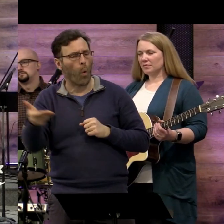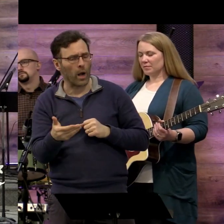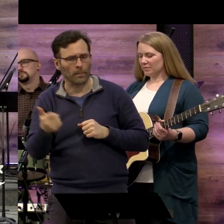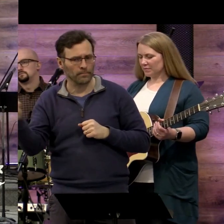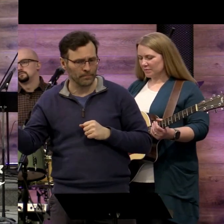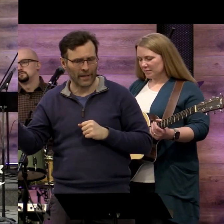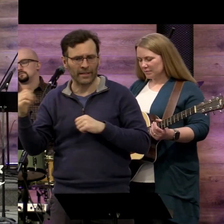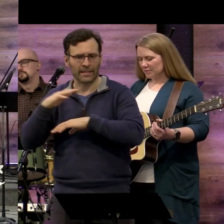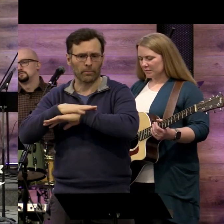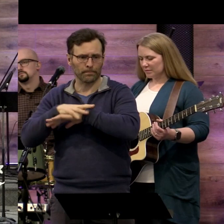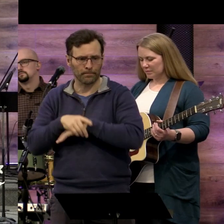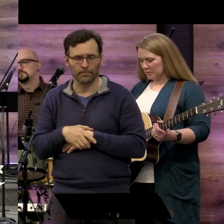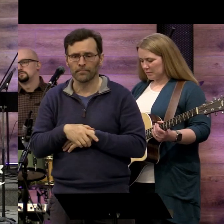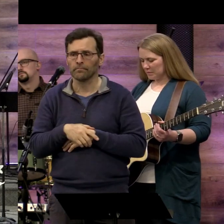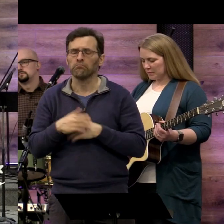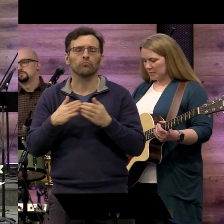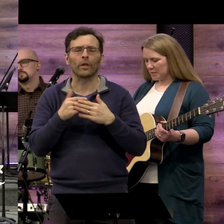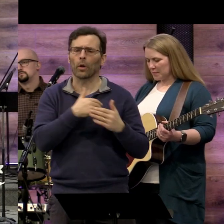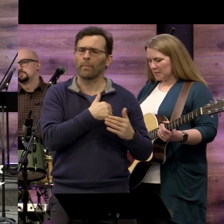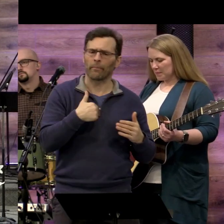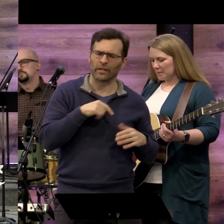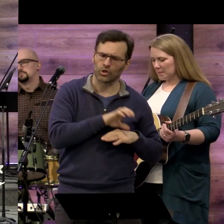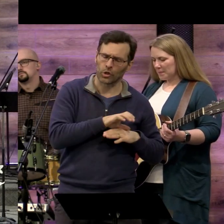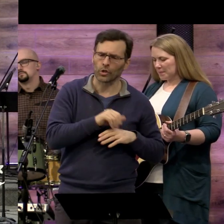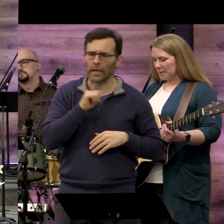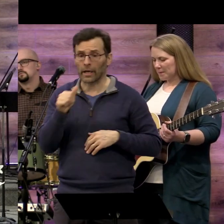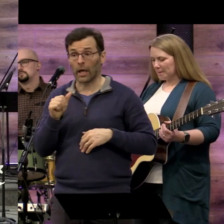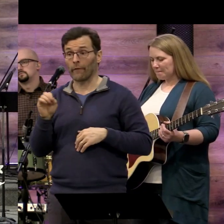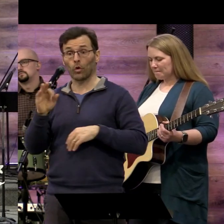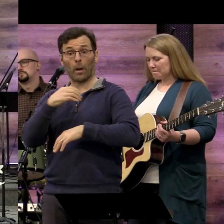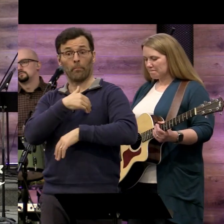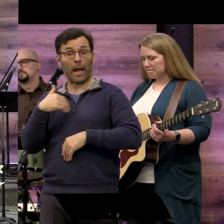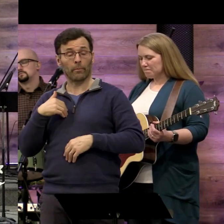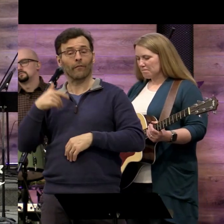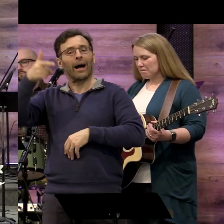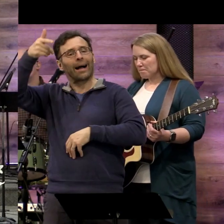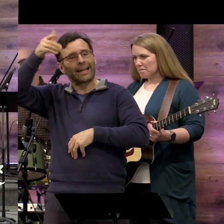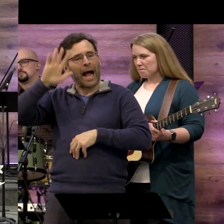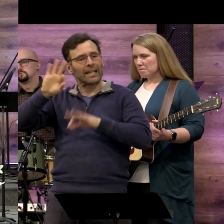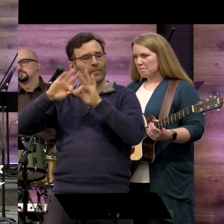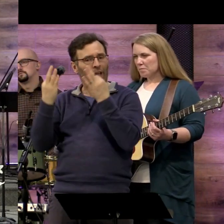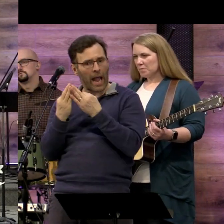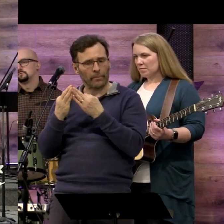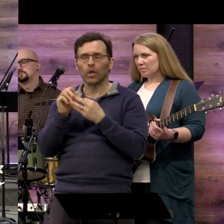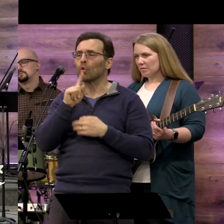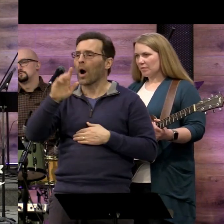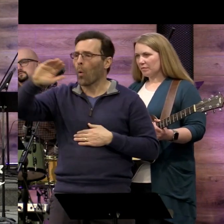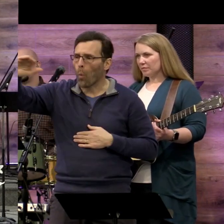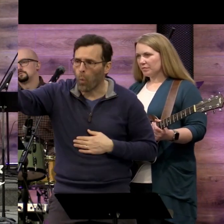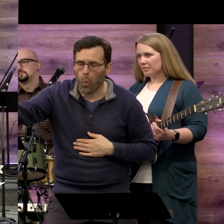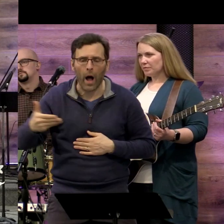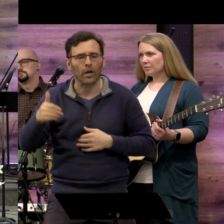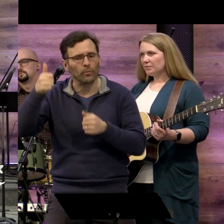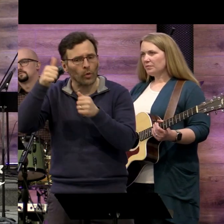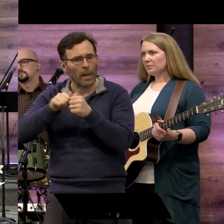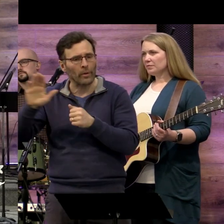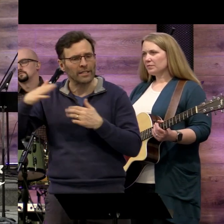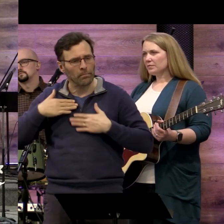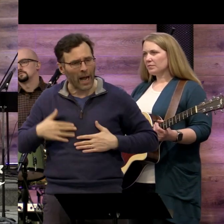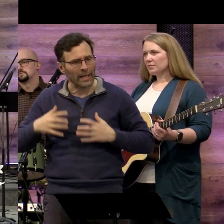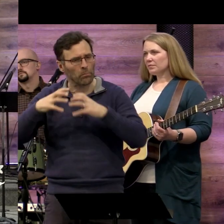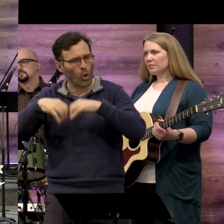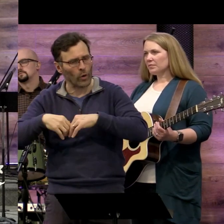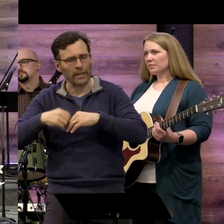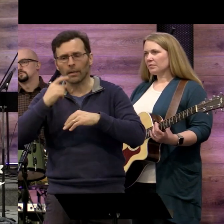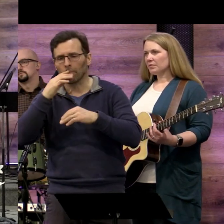welcome at this table. Whether you're a member of this church or not, if you are a member of God's family, you are welcome to remember His body broken and